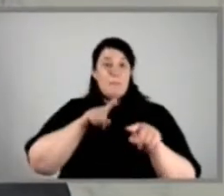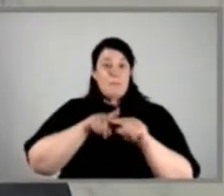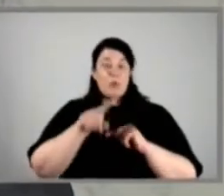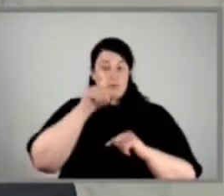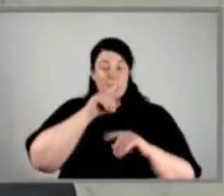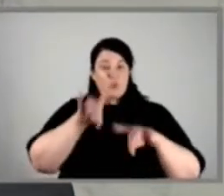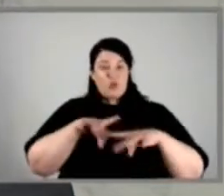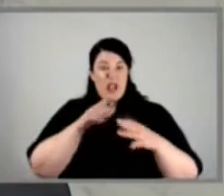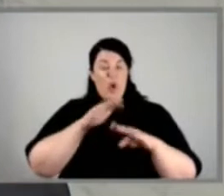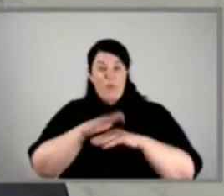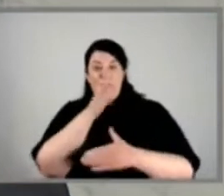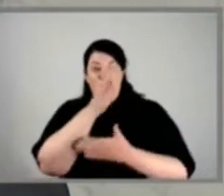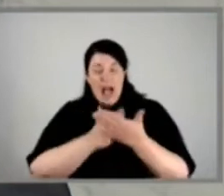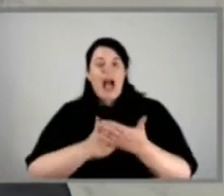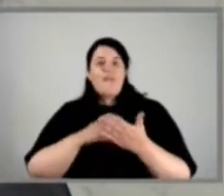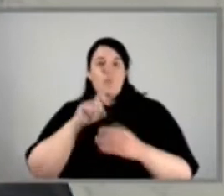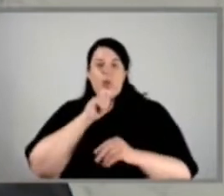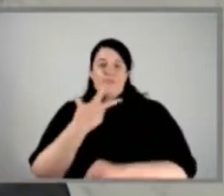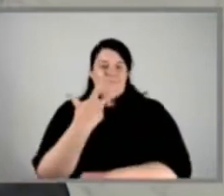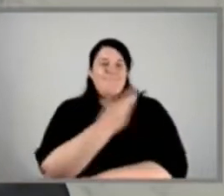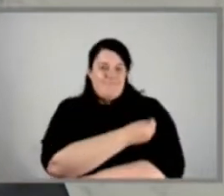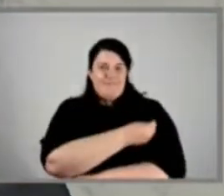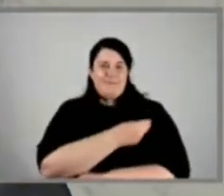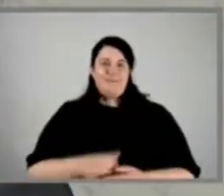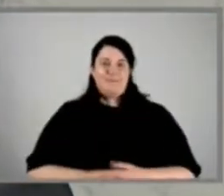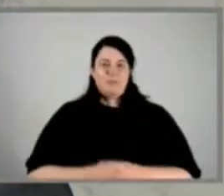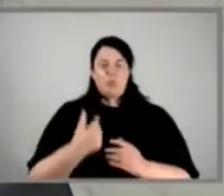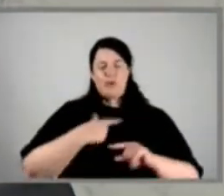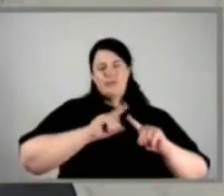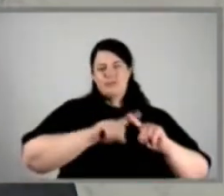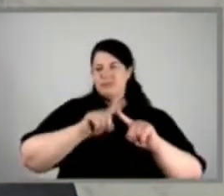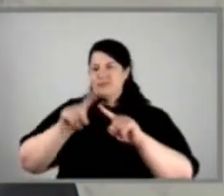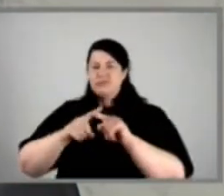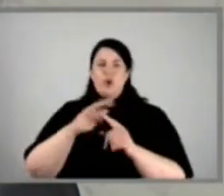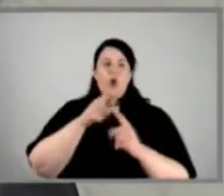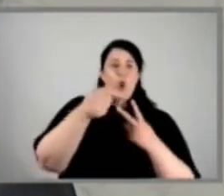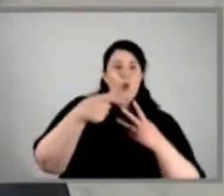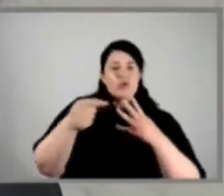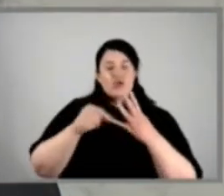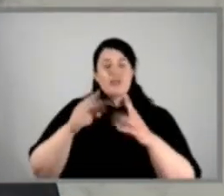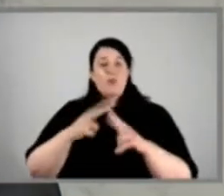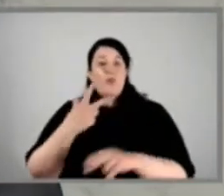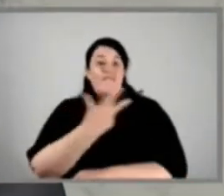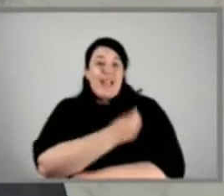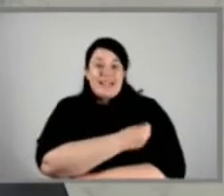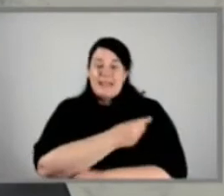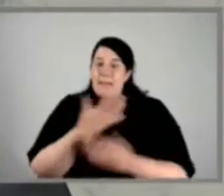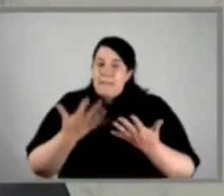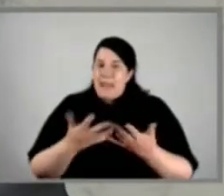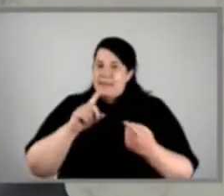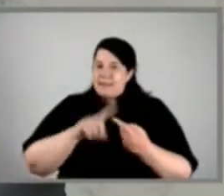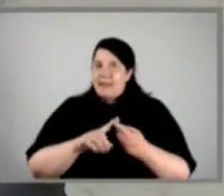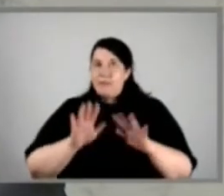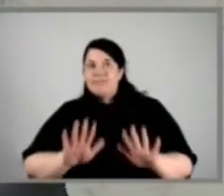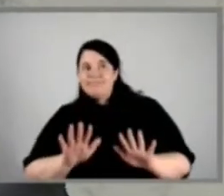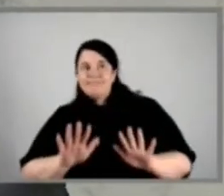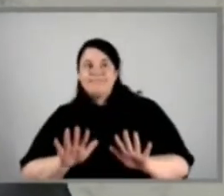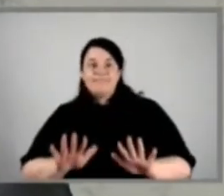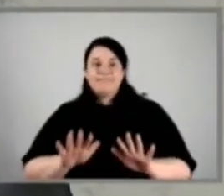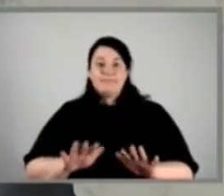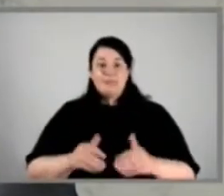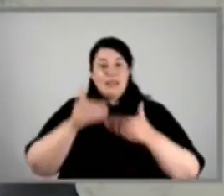have many possible vaccines available. The question remains about their stage 3 trials. Are